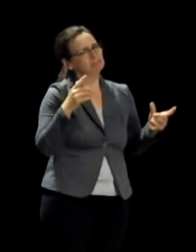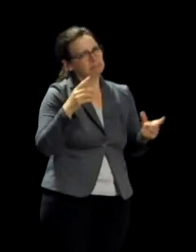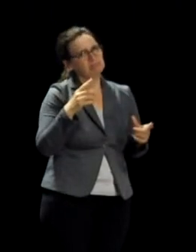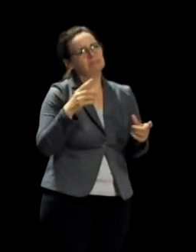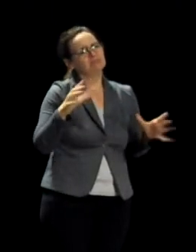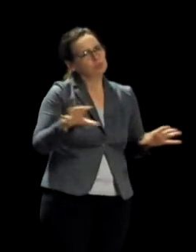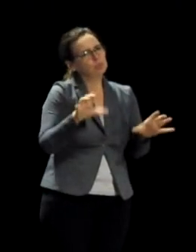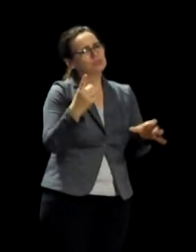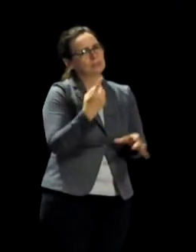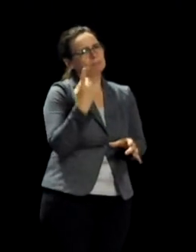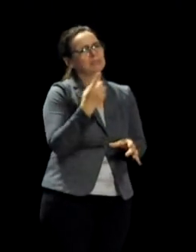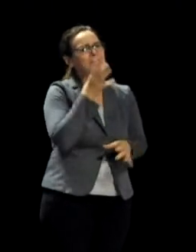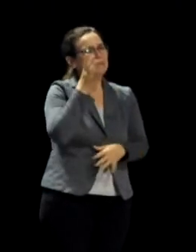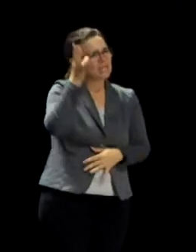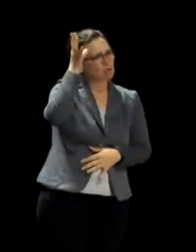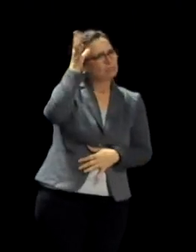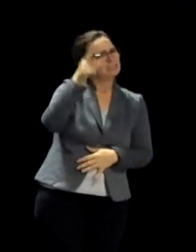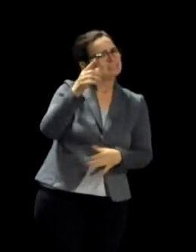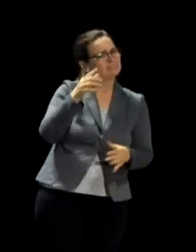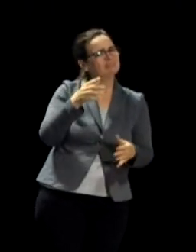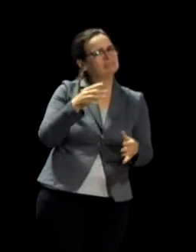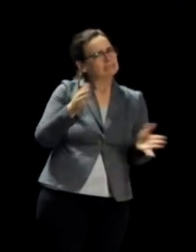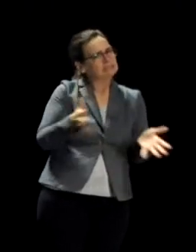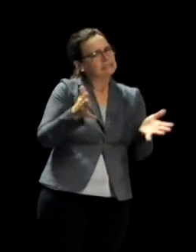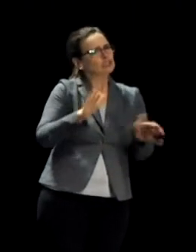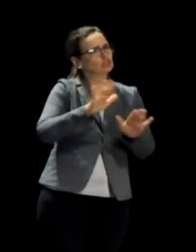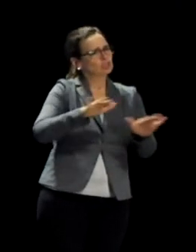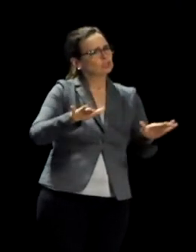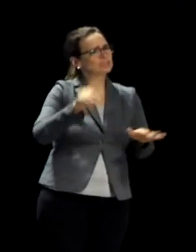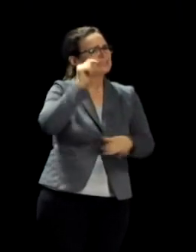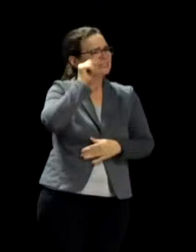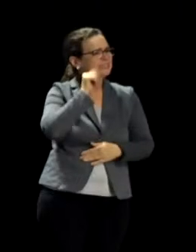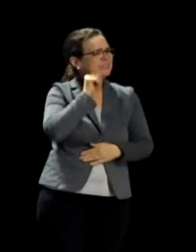COVID-free. And just remind the public,